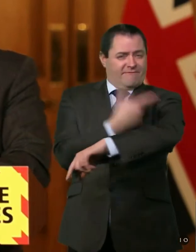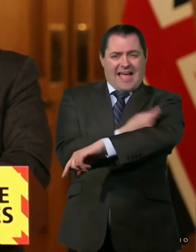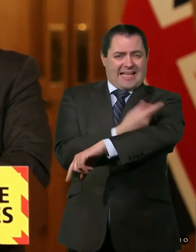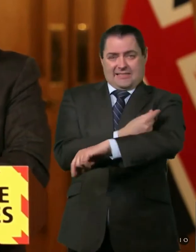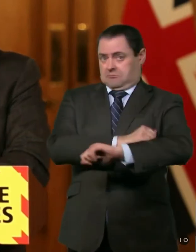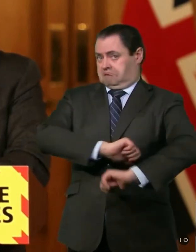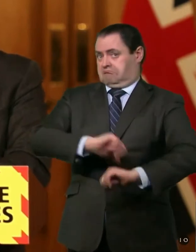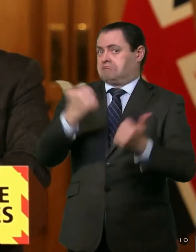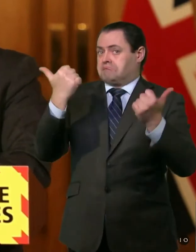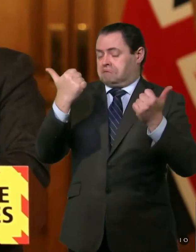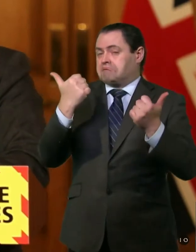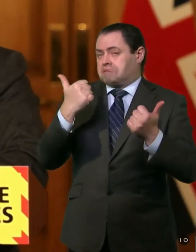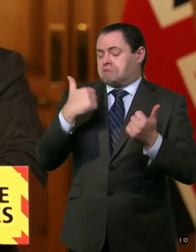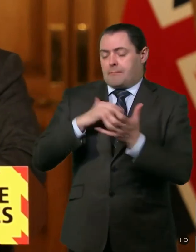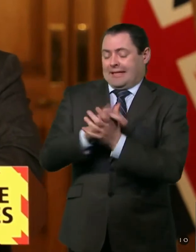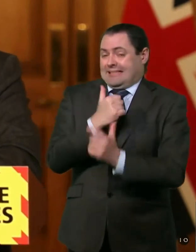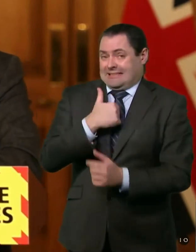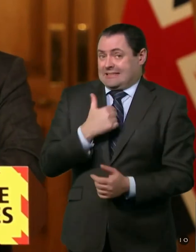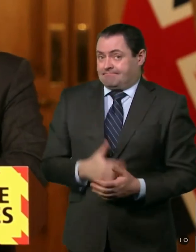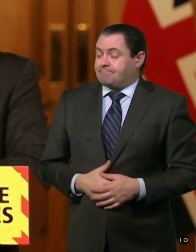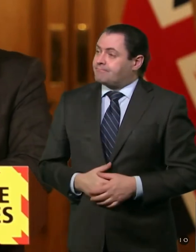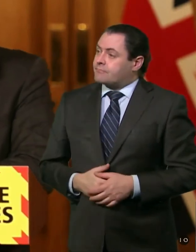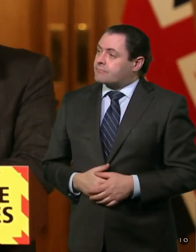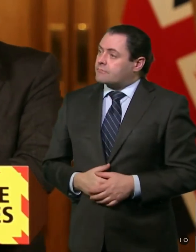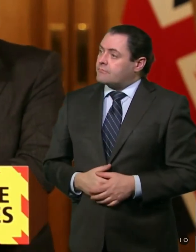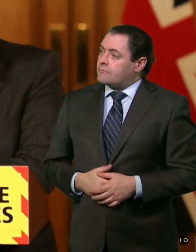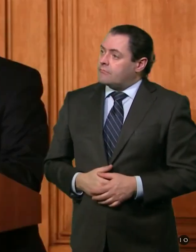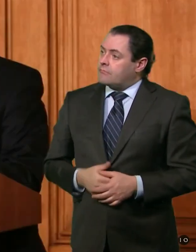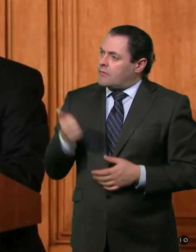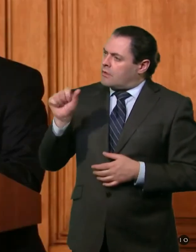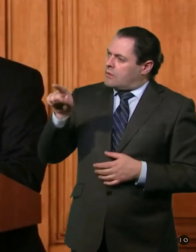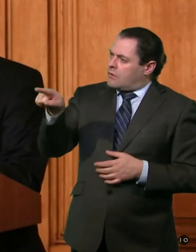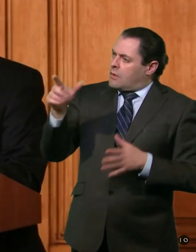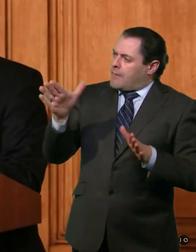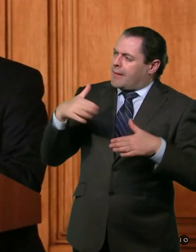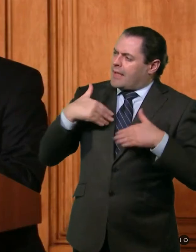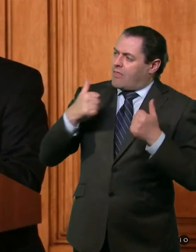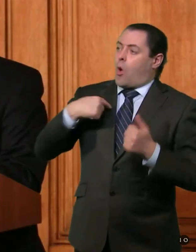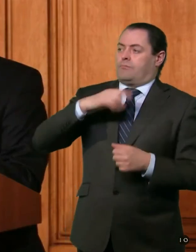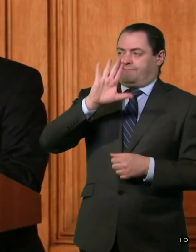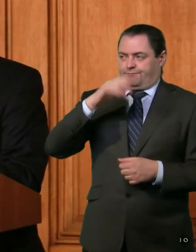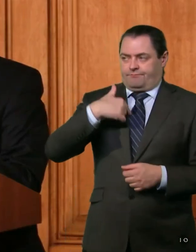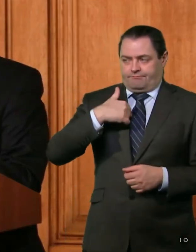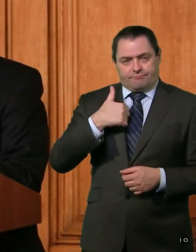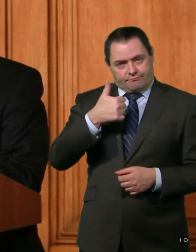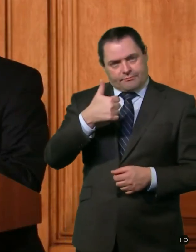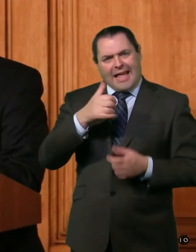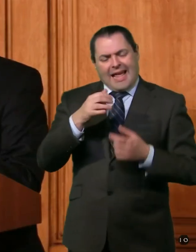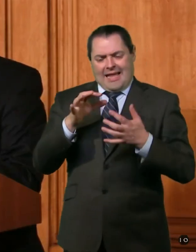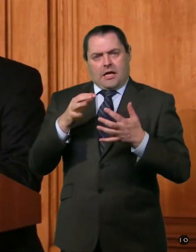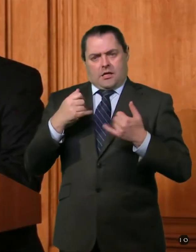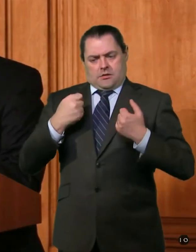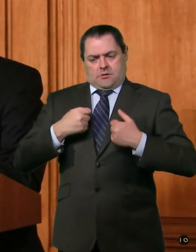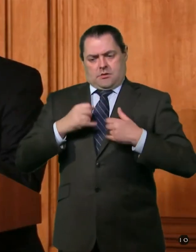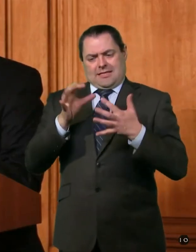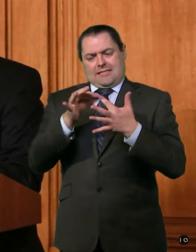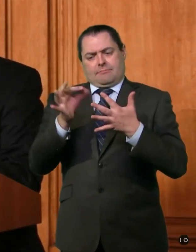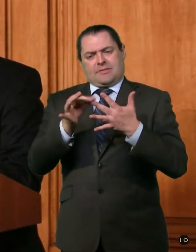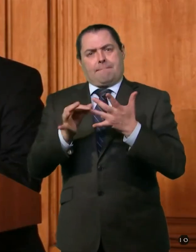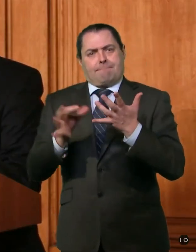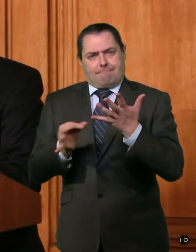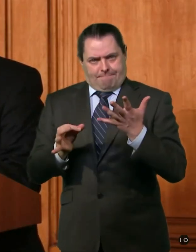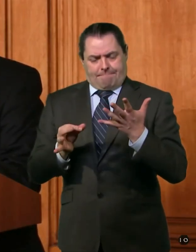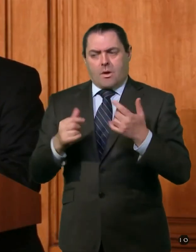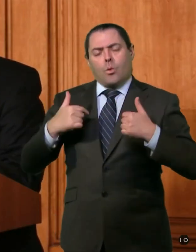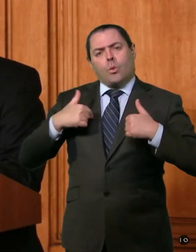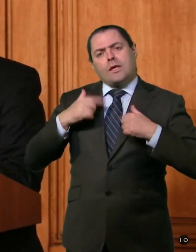You can tackle the public health advice one. Yeah, on the symptoms, look, these are kept under regular review. I believe that